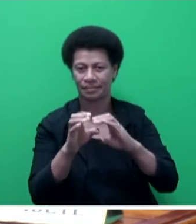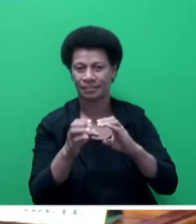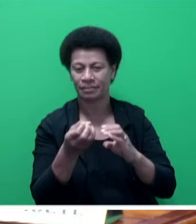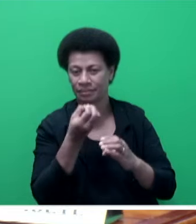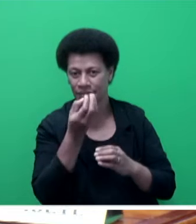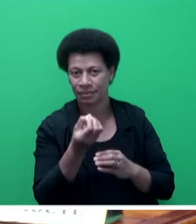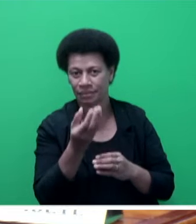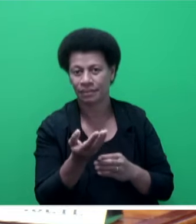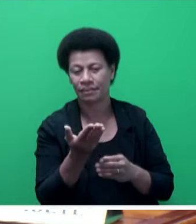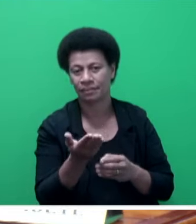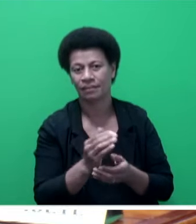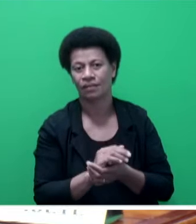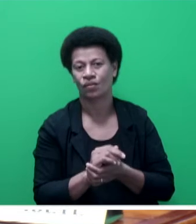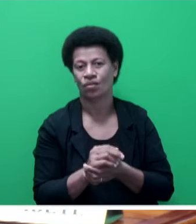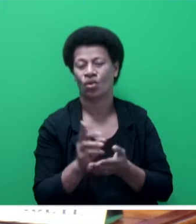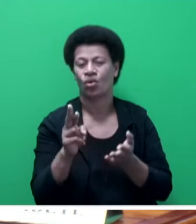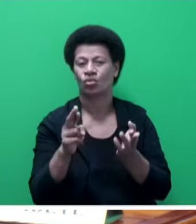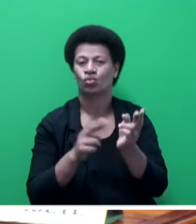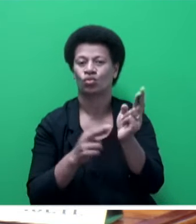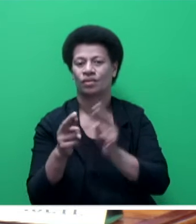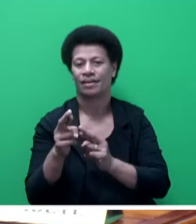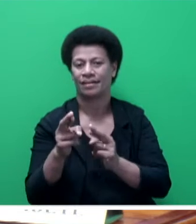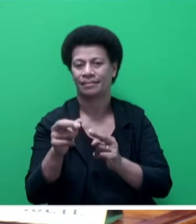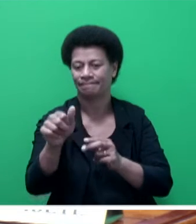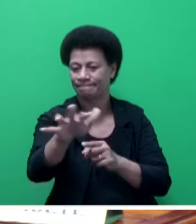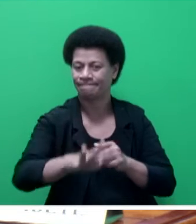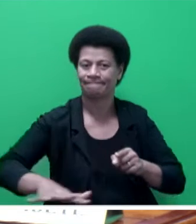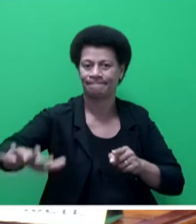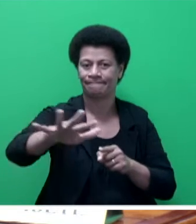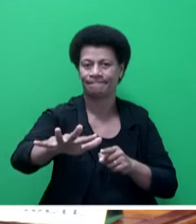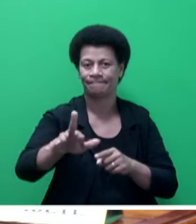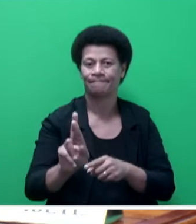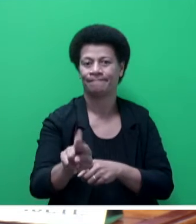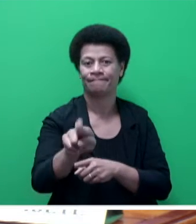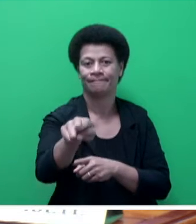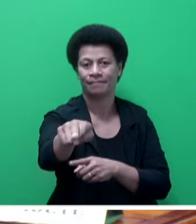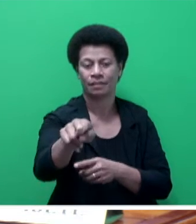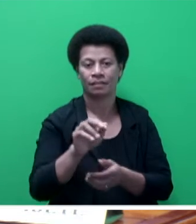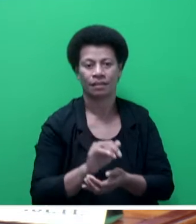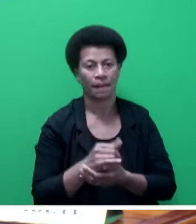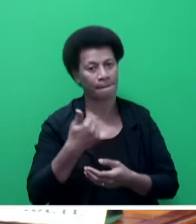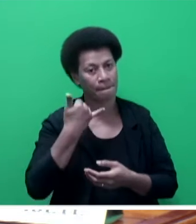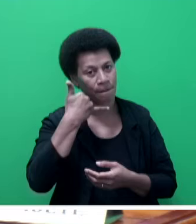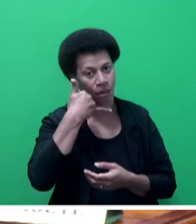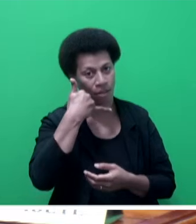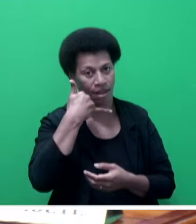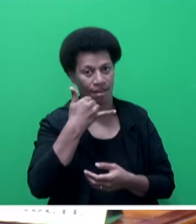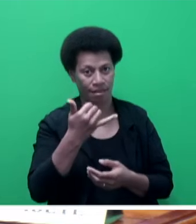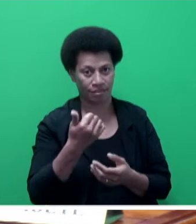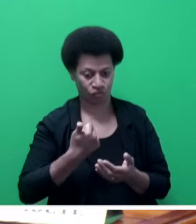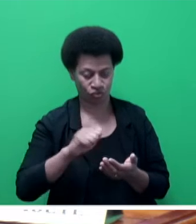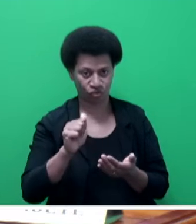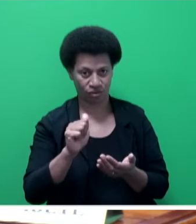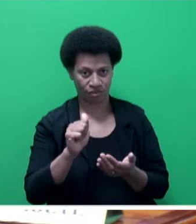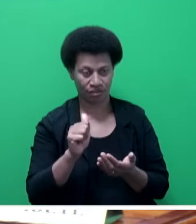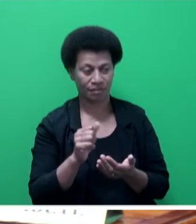the extreme rural areas. Mobile applications and the use of mobile phones,